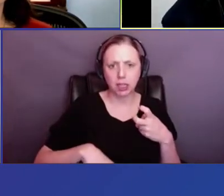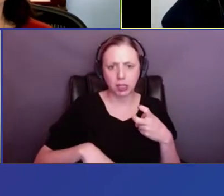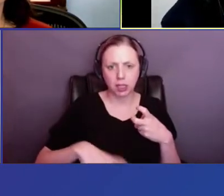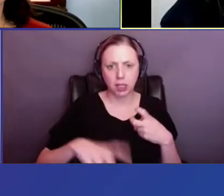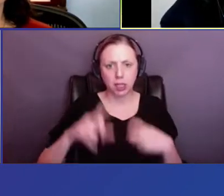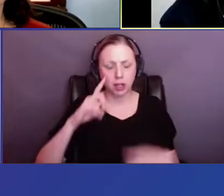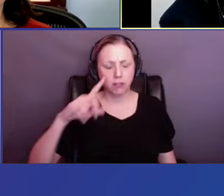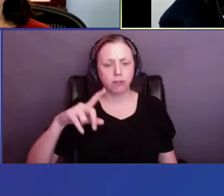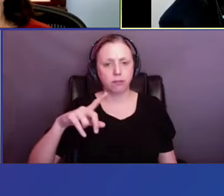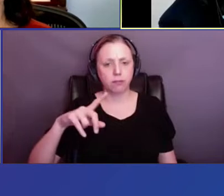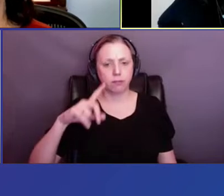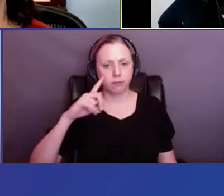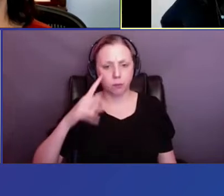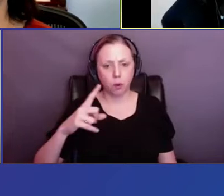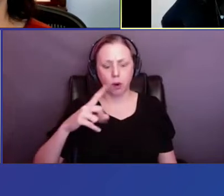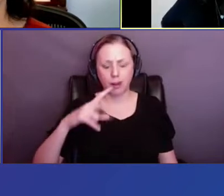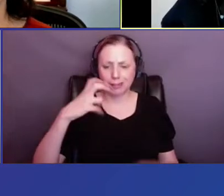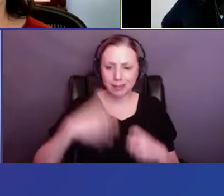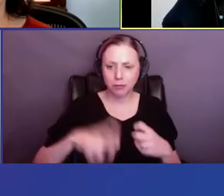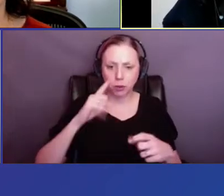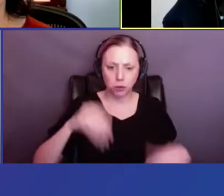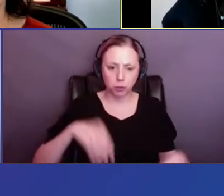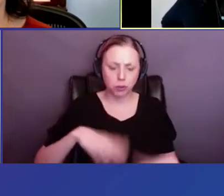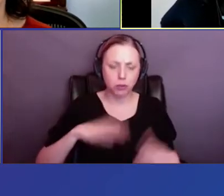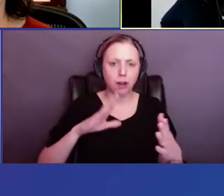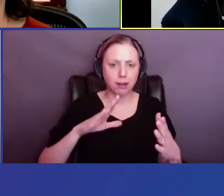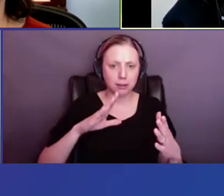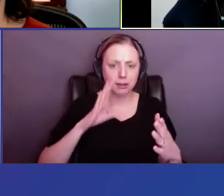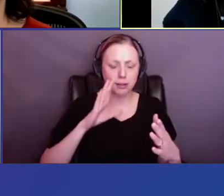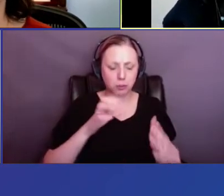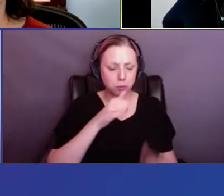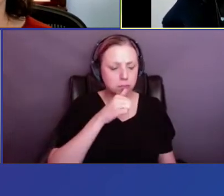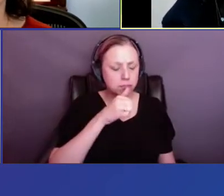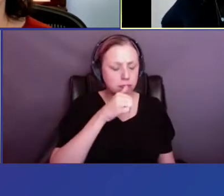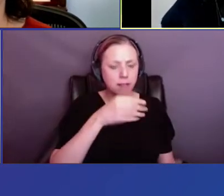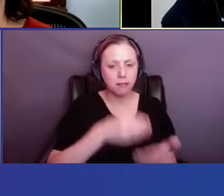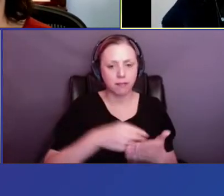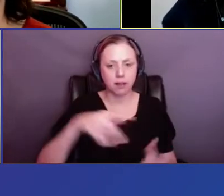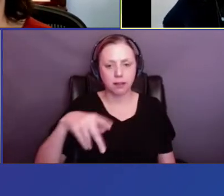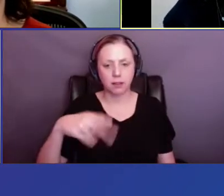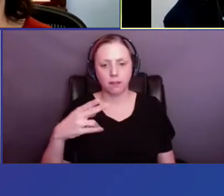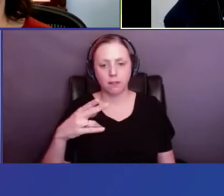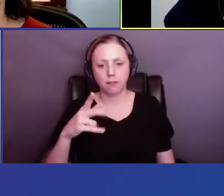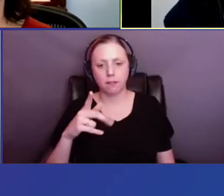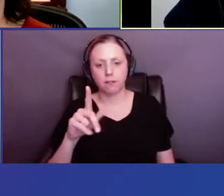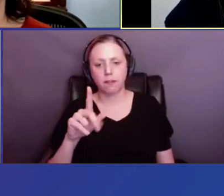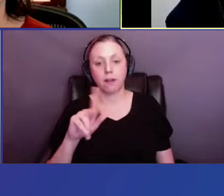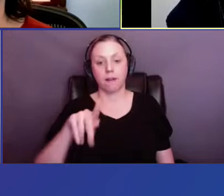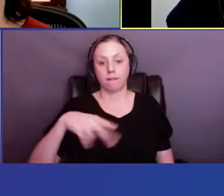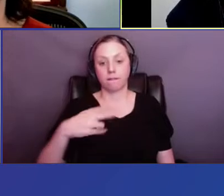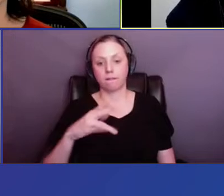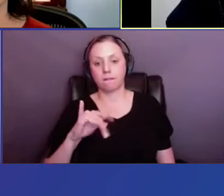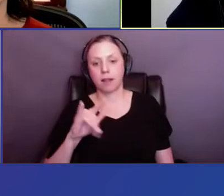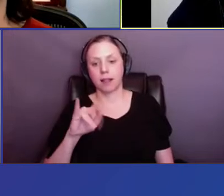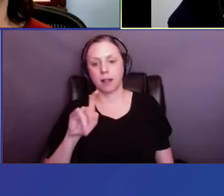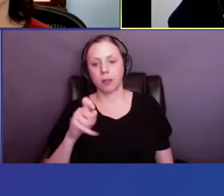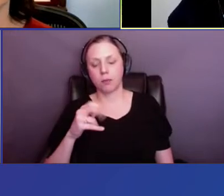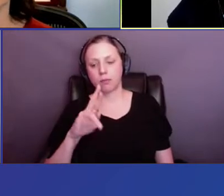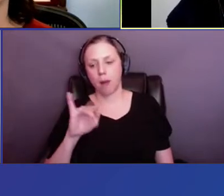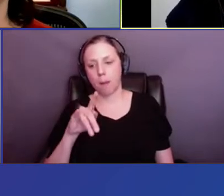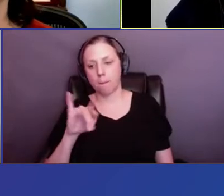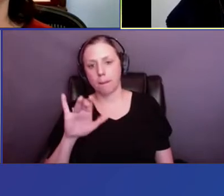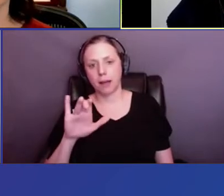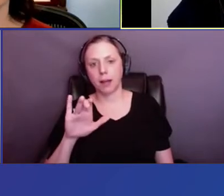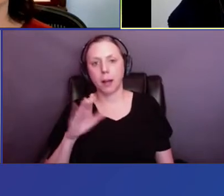philanthropy and the ability for private funds, philanthropic funds, to go to individuals. And so I think we've been